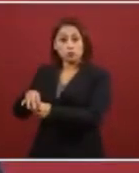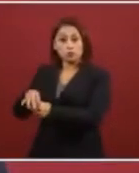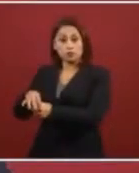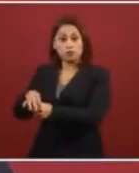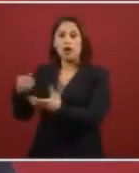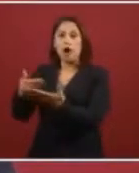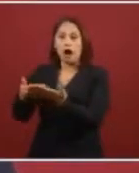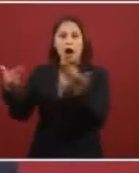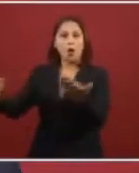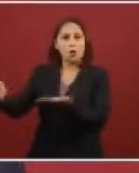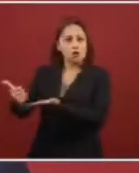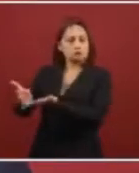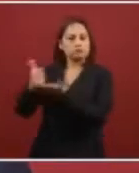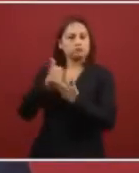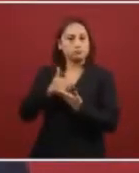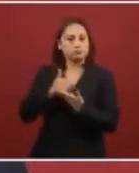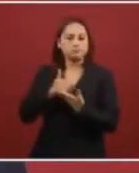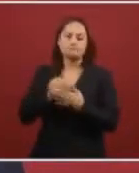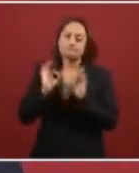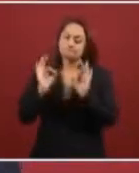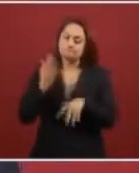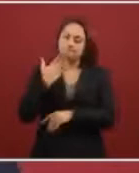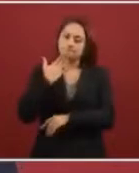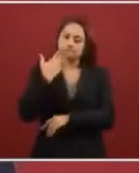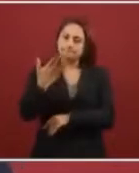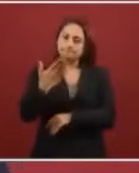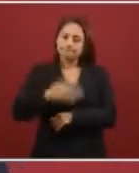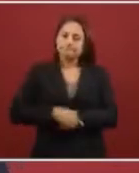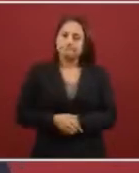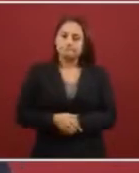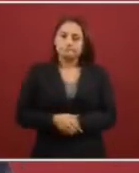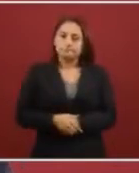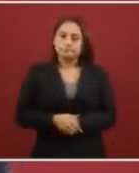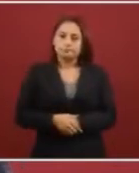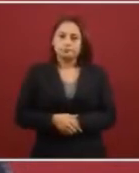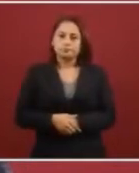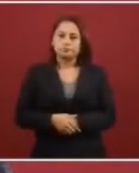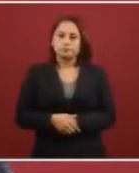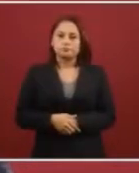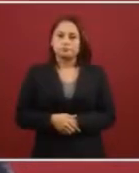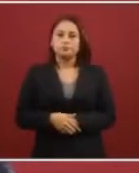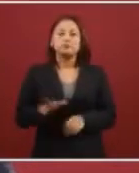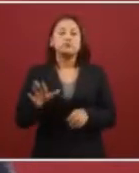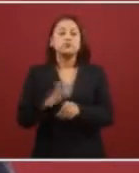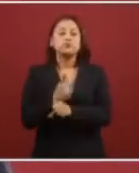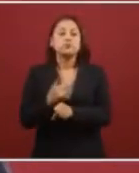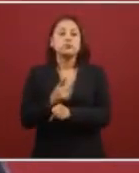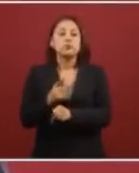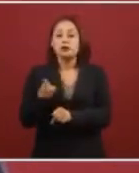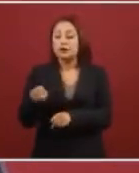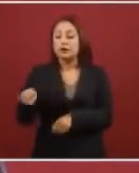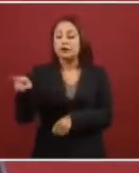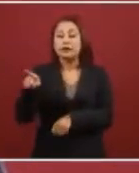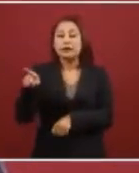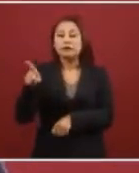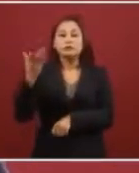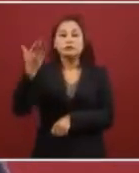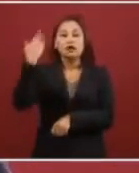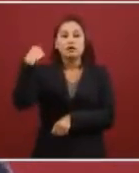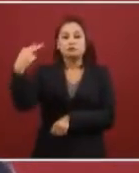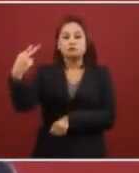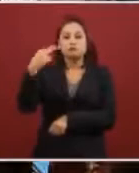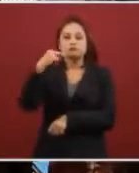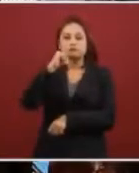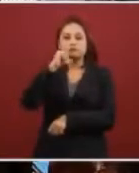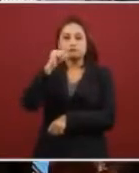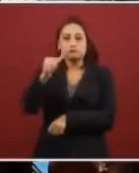que pues están viendo that are now seeing the effort that